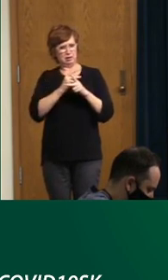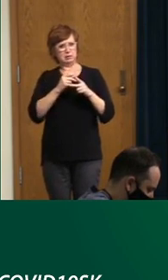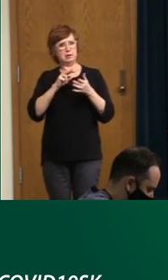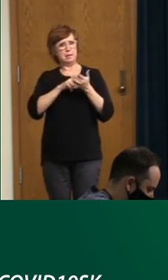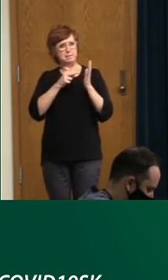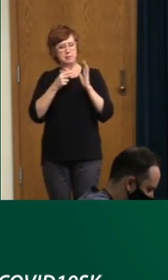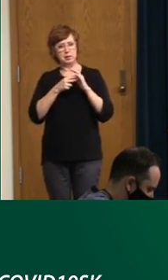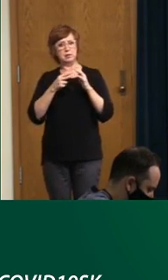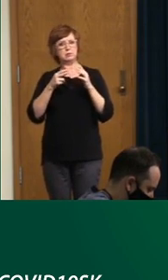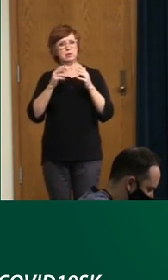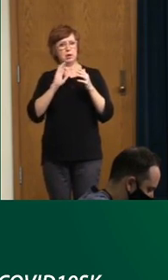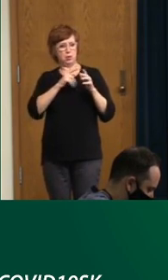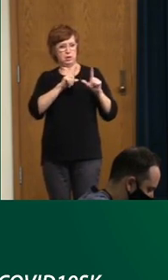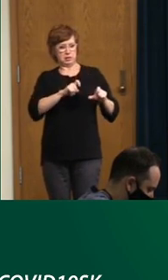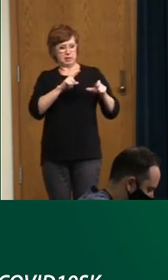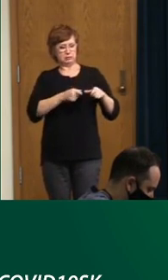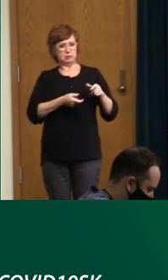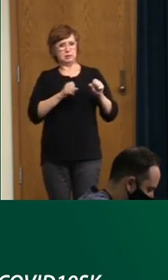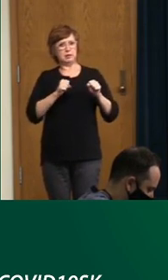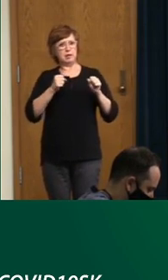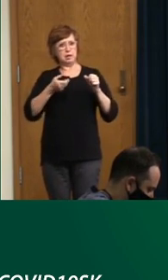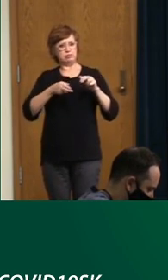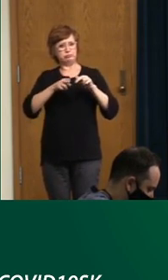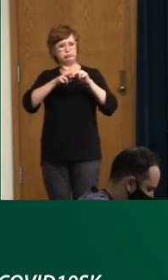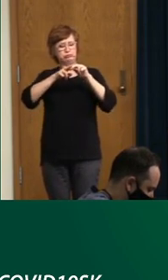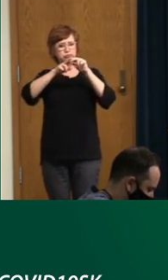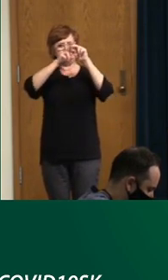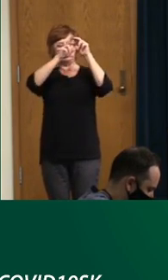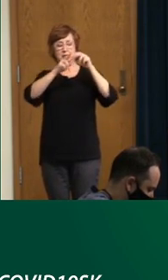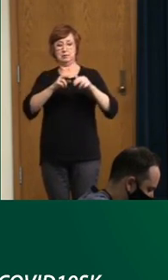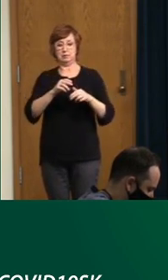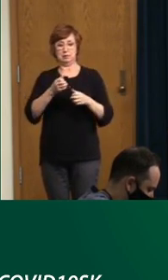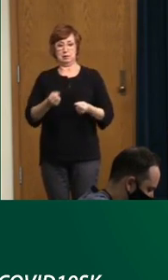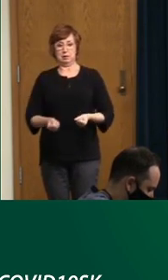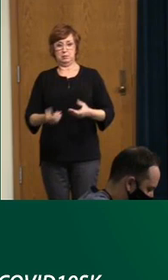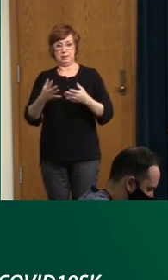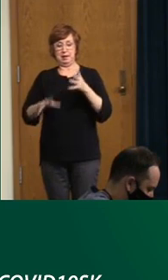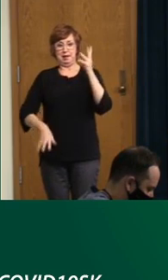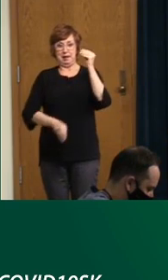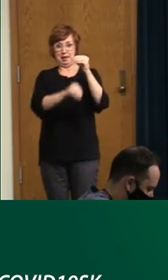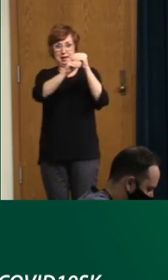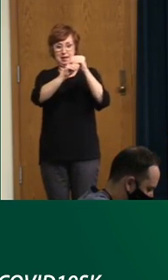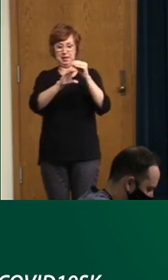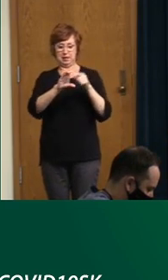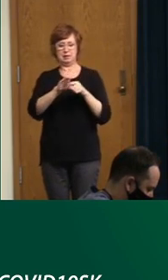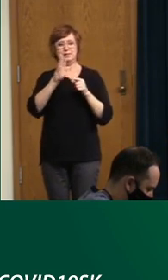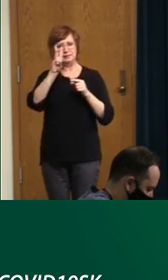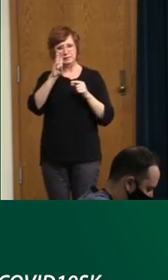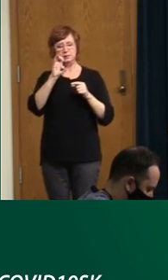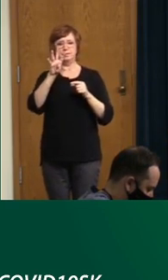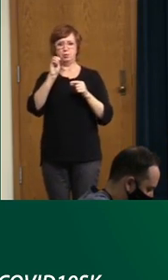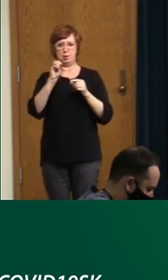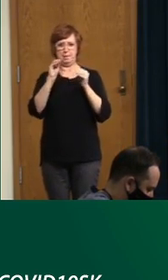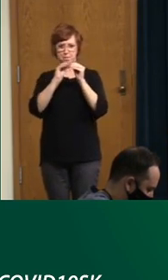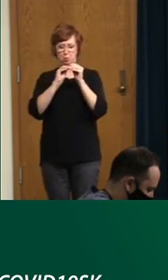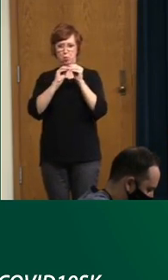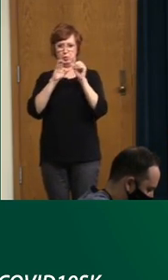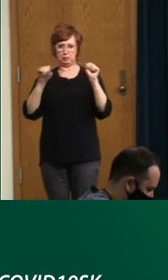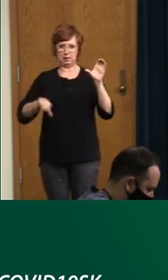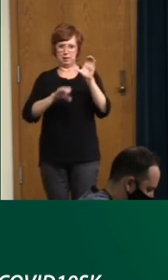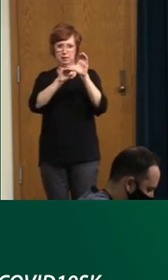asymptomatic testing capacity by up to 640 tests per day. Testing itself doesn't get the job